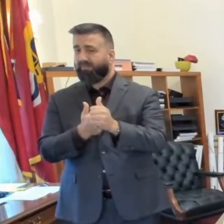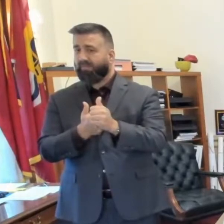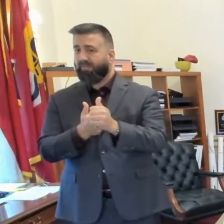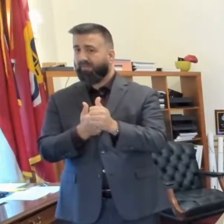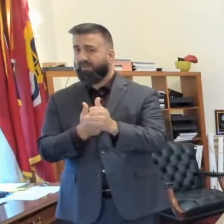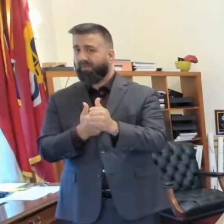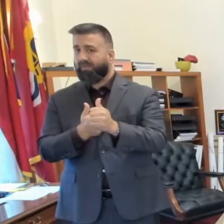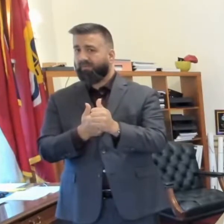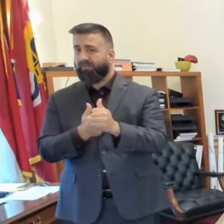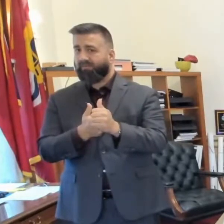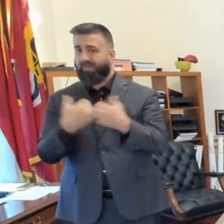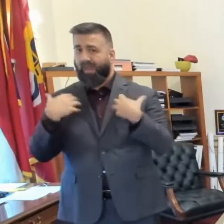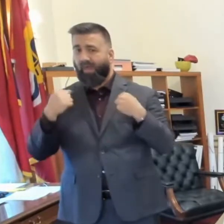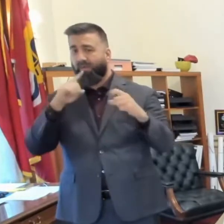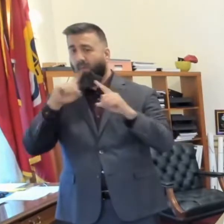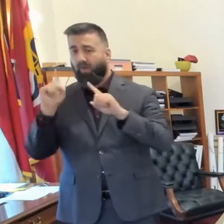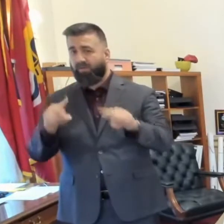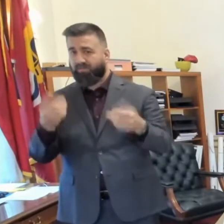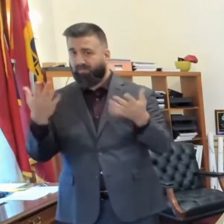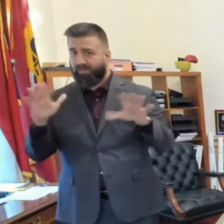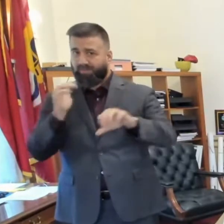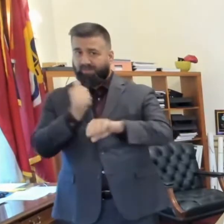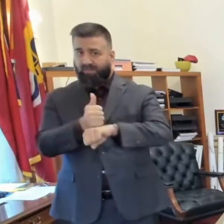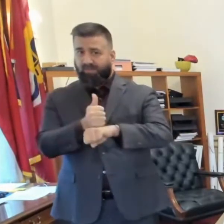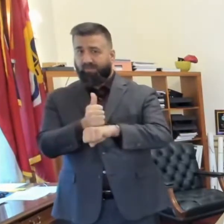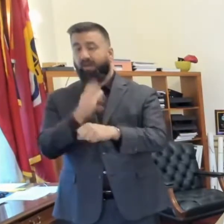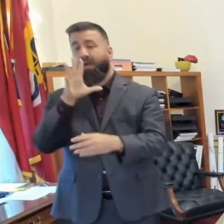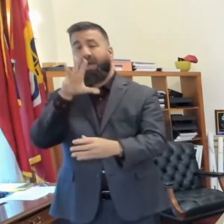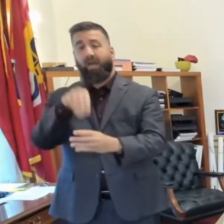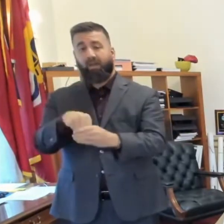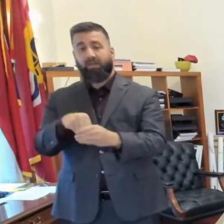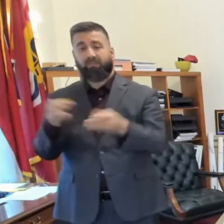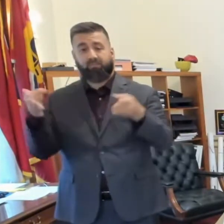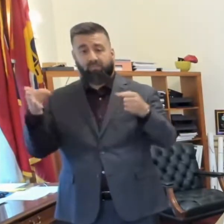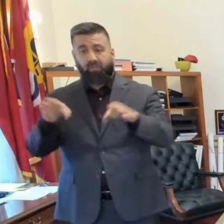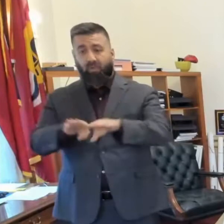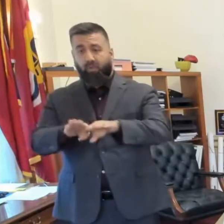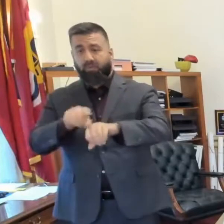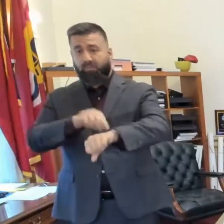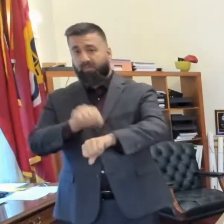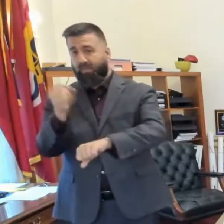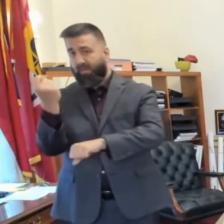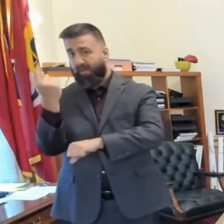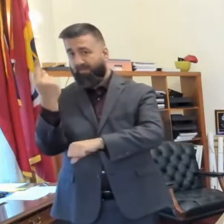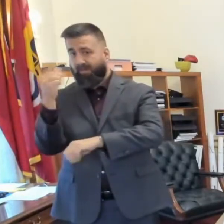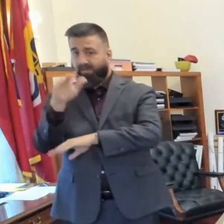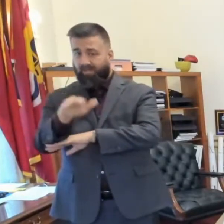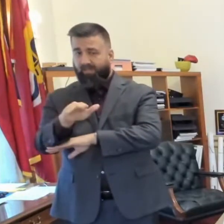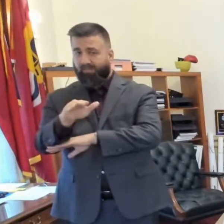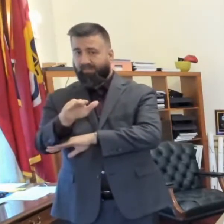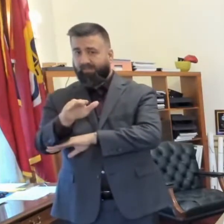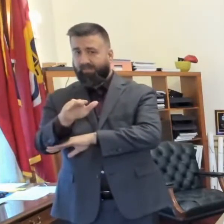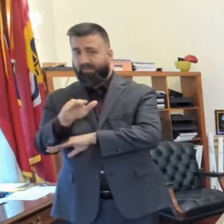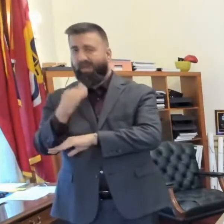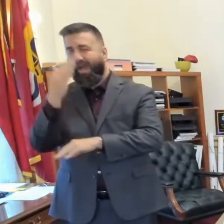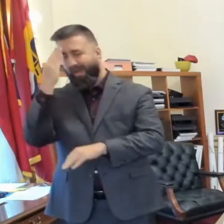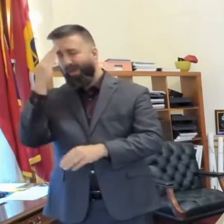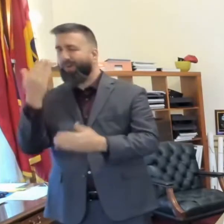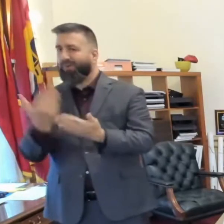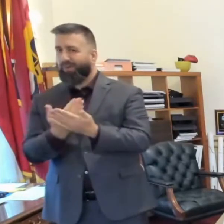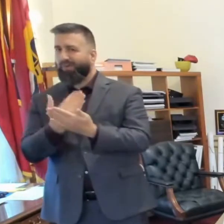the orders, the health orders that are in place. And that includes closing at 11. I know New Year's Eve is until 12,